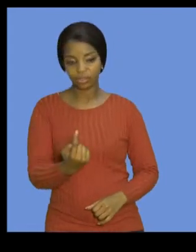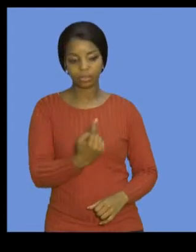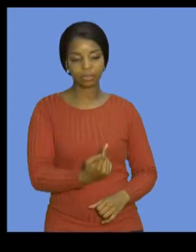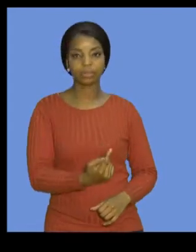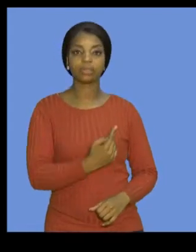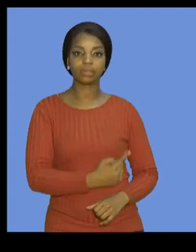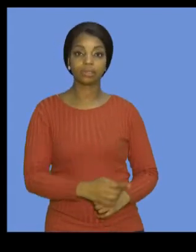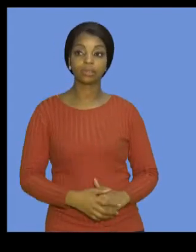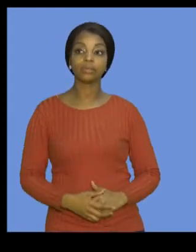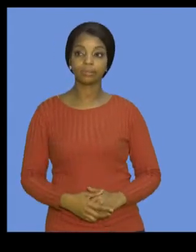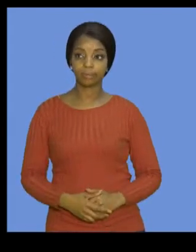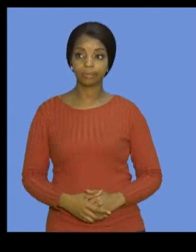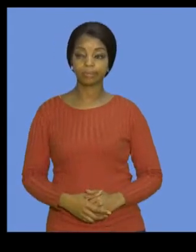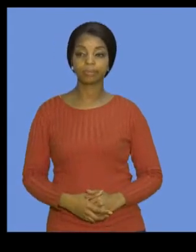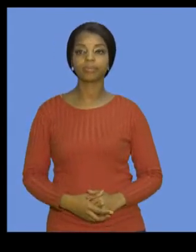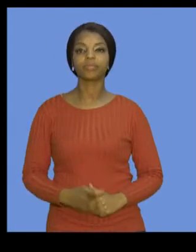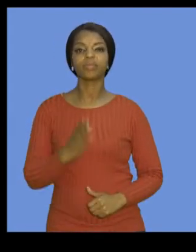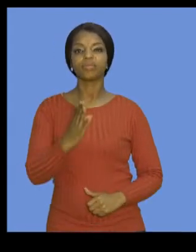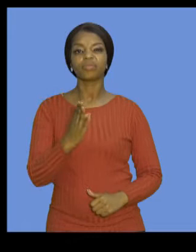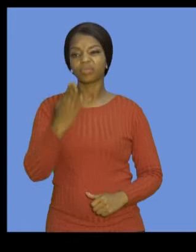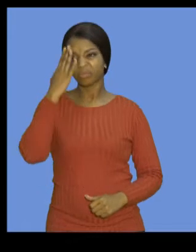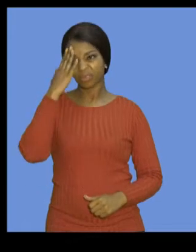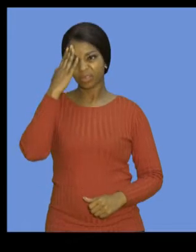11,500, right? These, you know, would be your